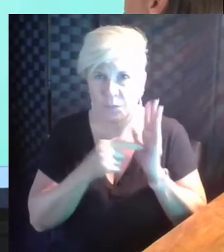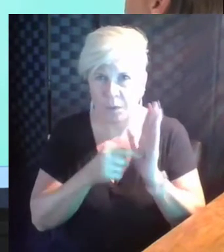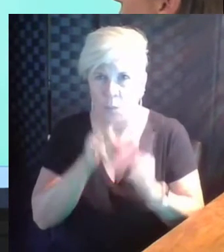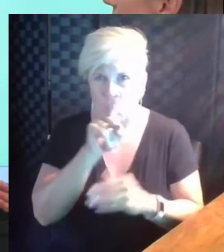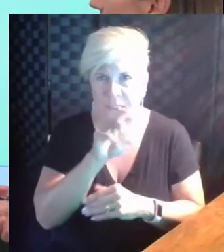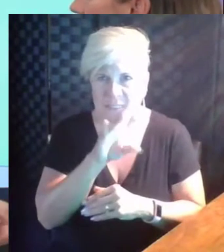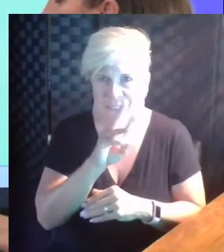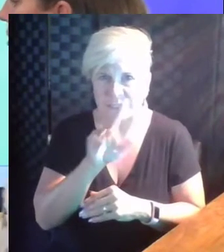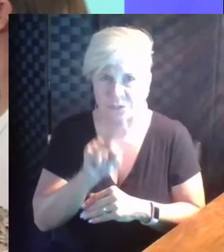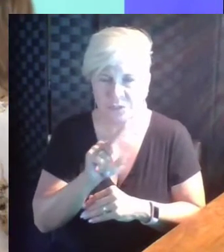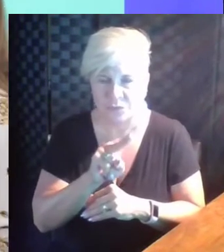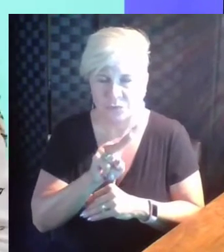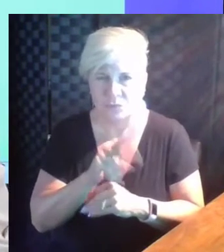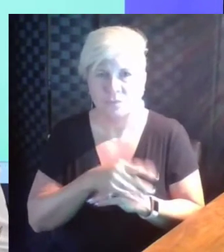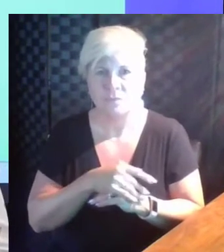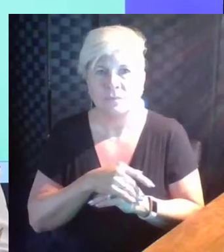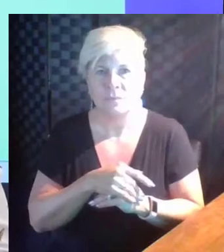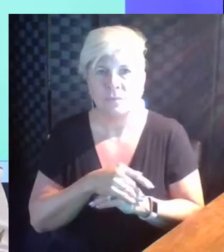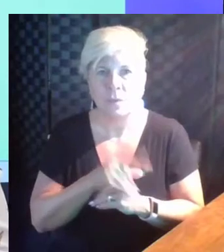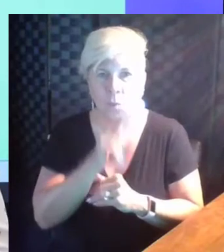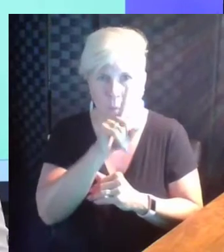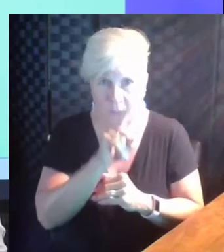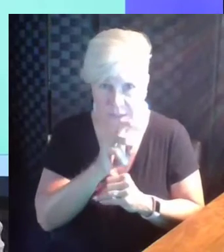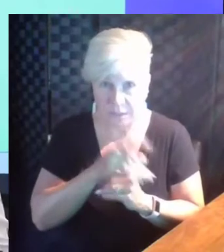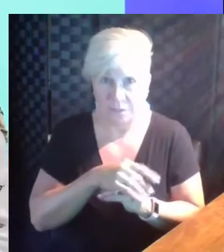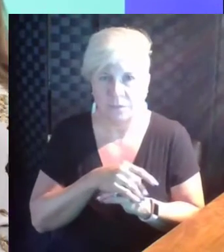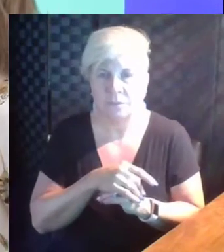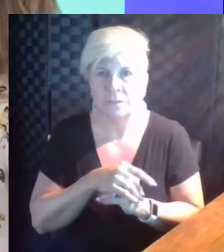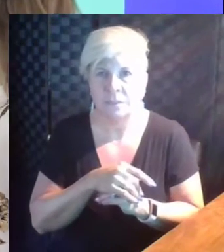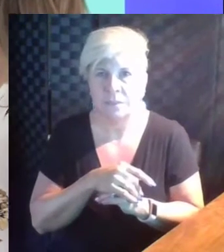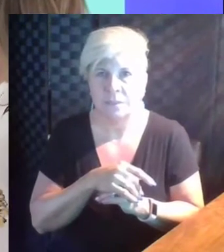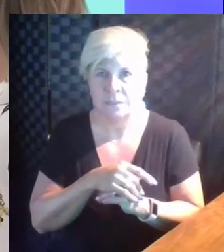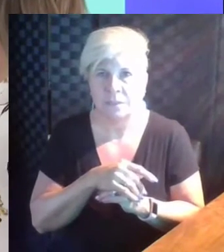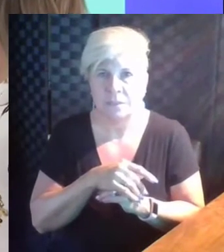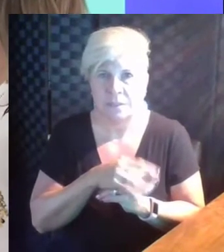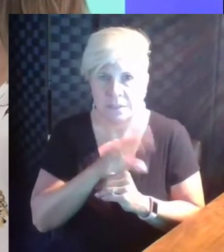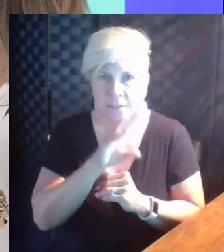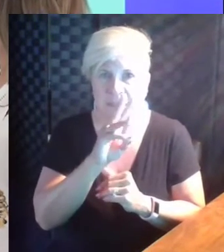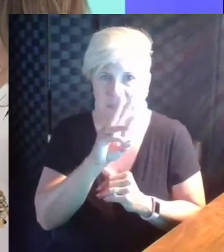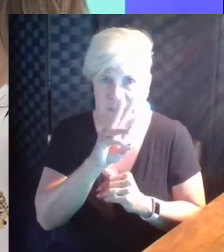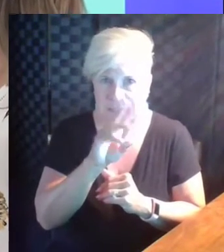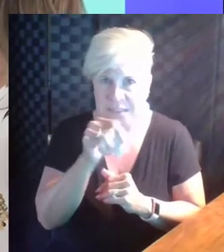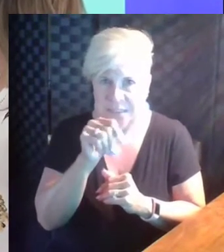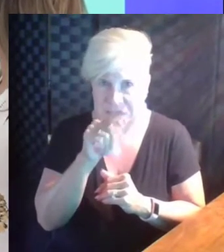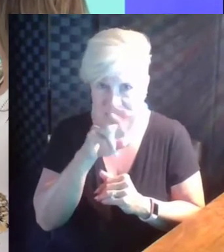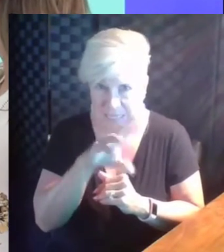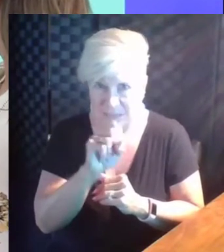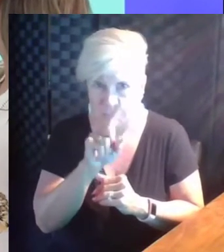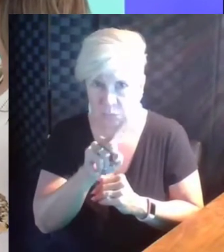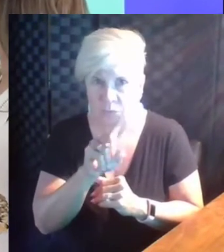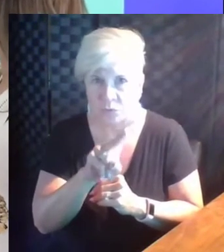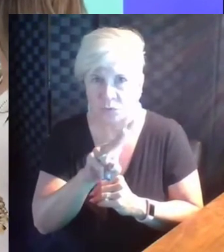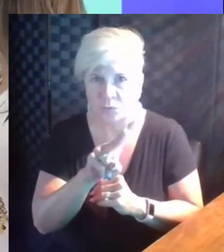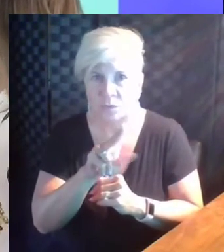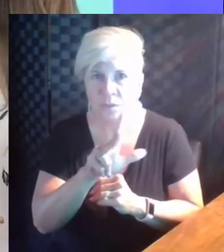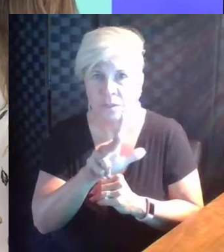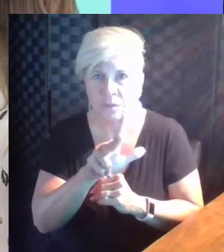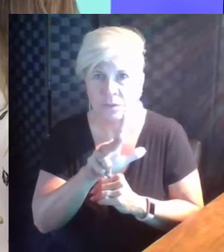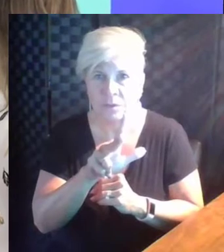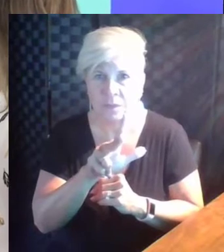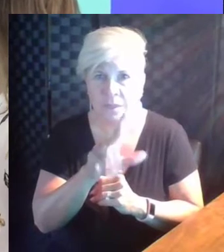represent 162. All right, here's 100. And I'm going to do 6 tens. 1,